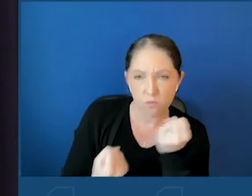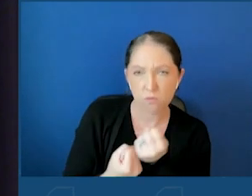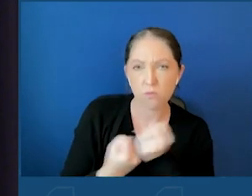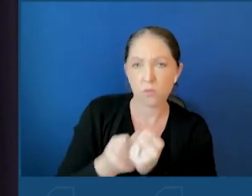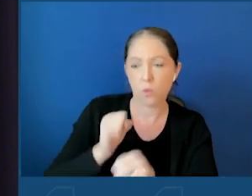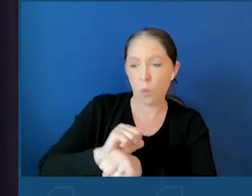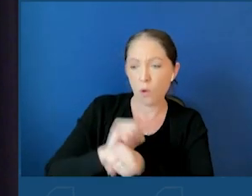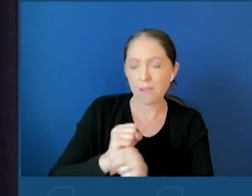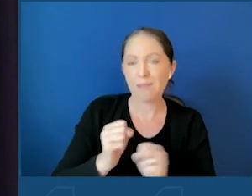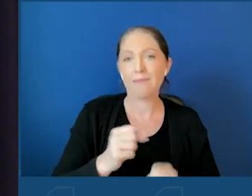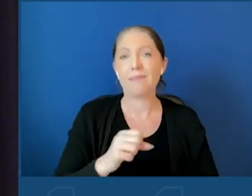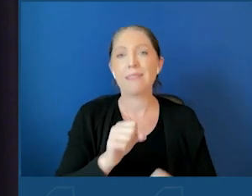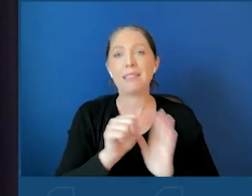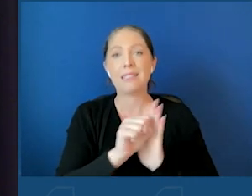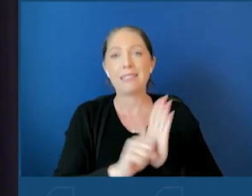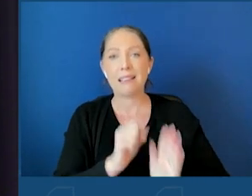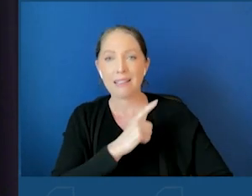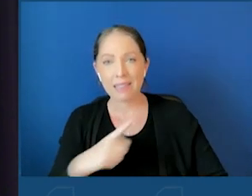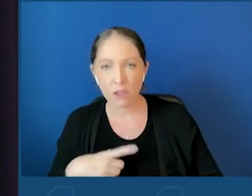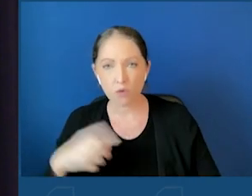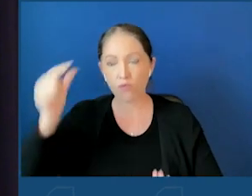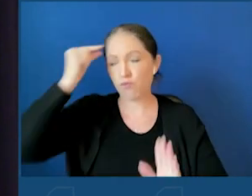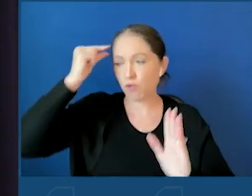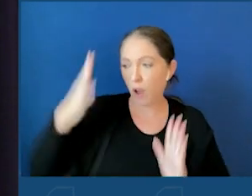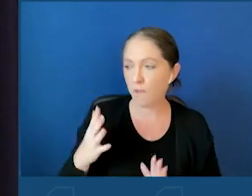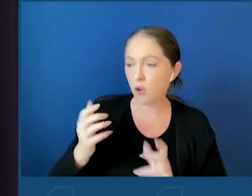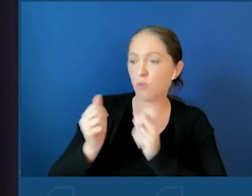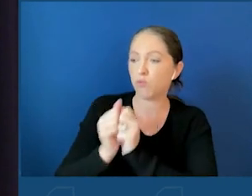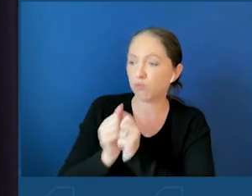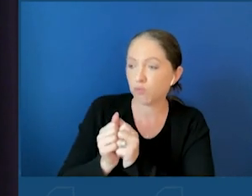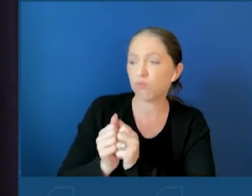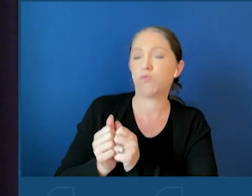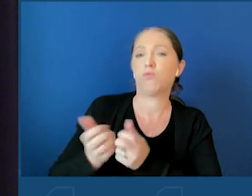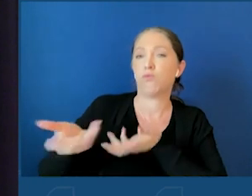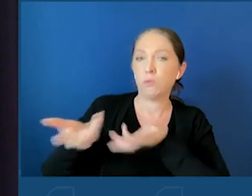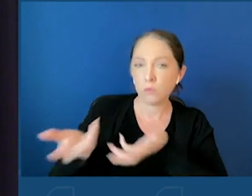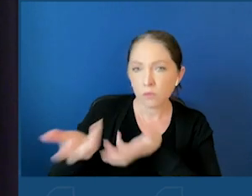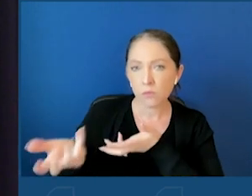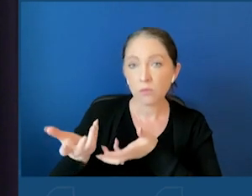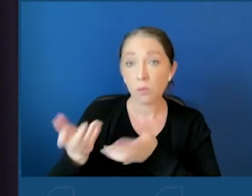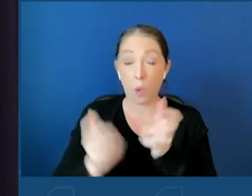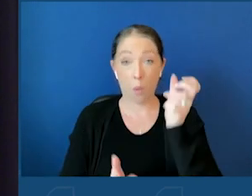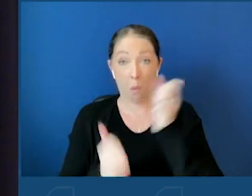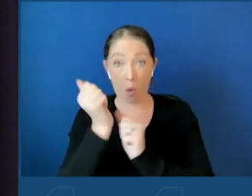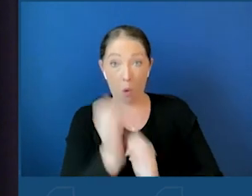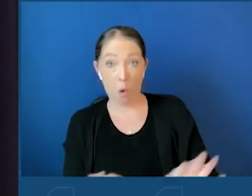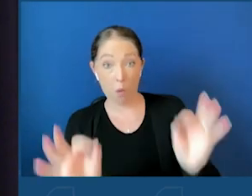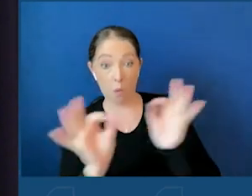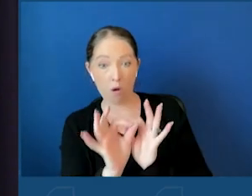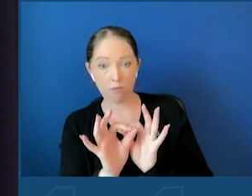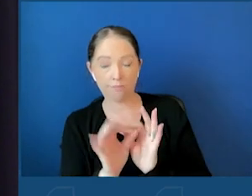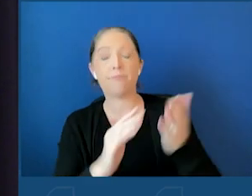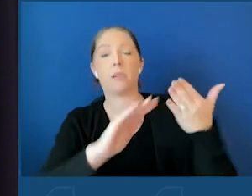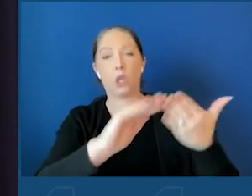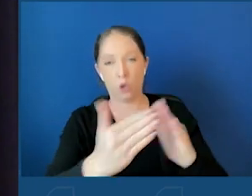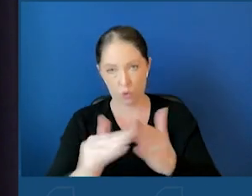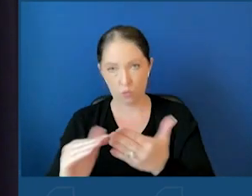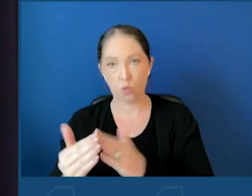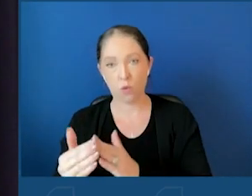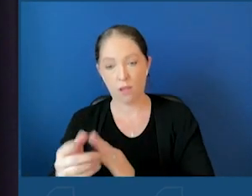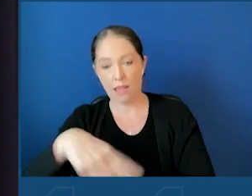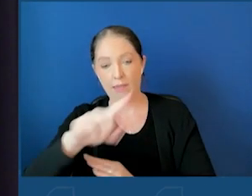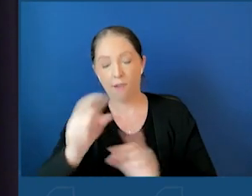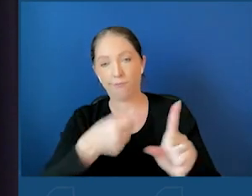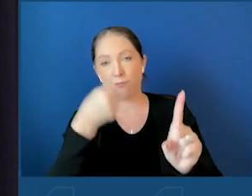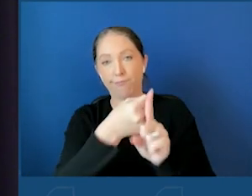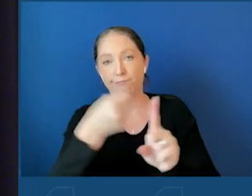of course, our governor, Governor Hochul, but perhaps most importantly, those in our community who are most impacted